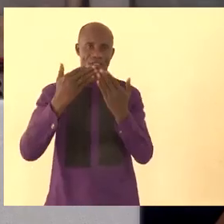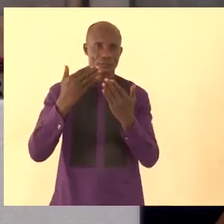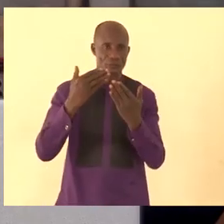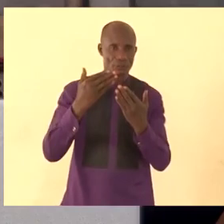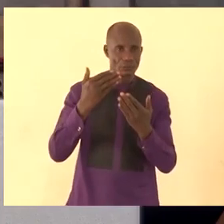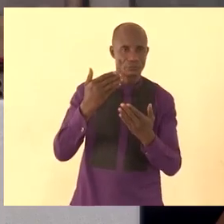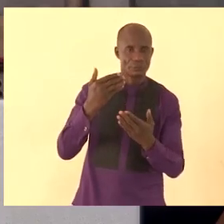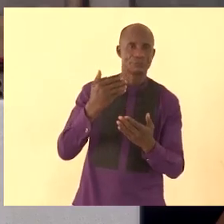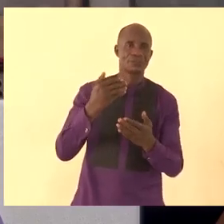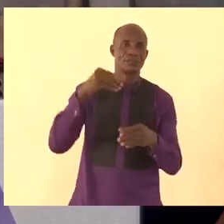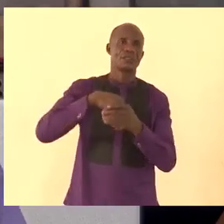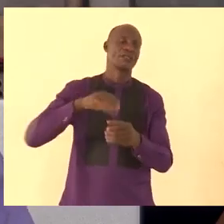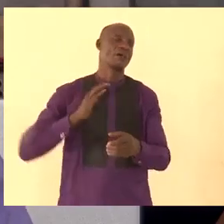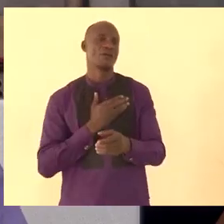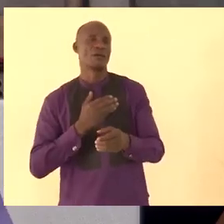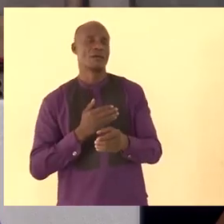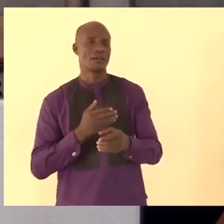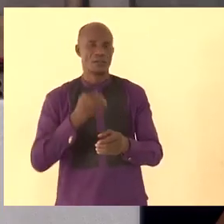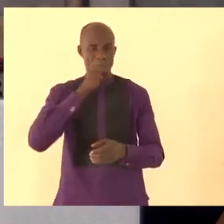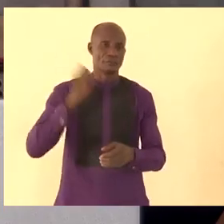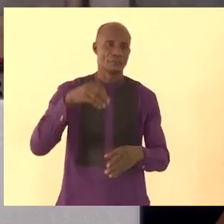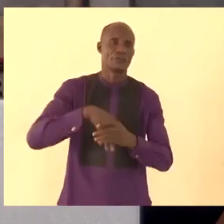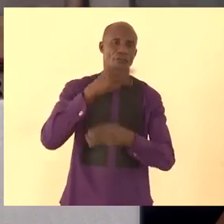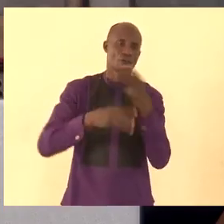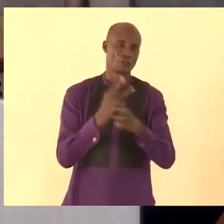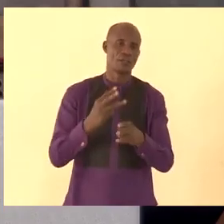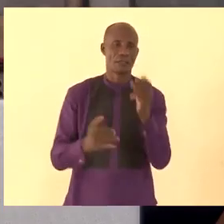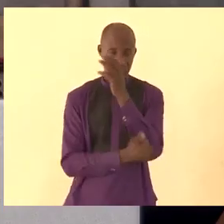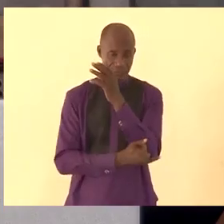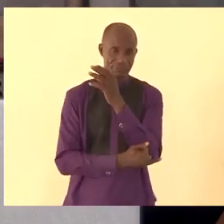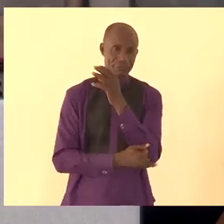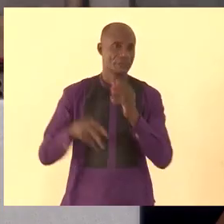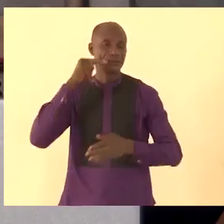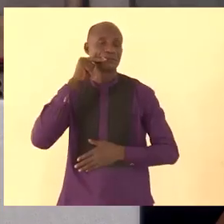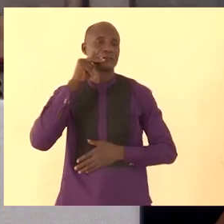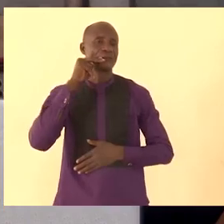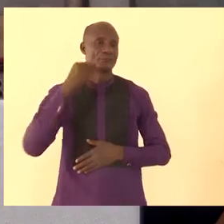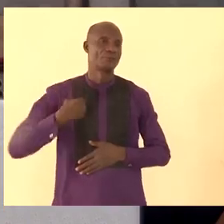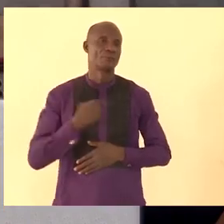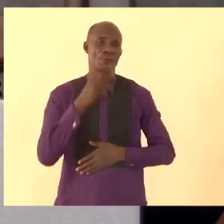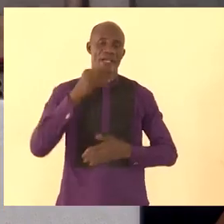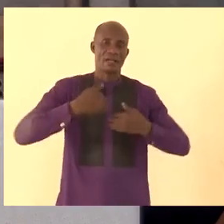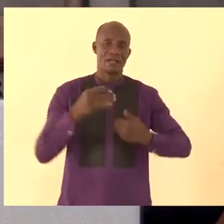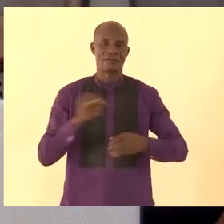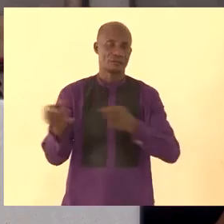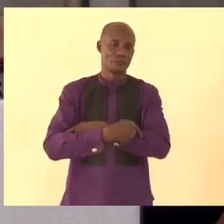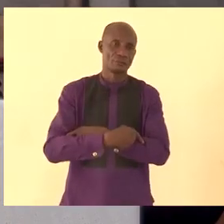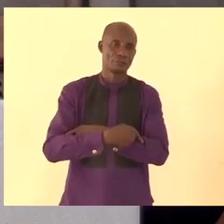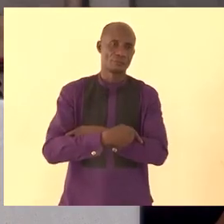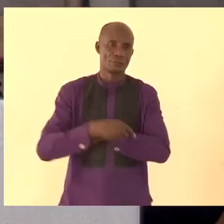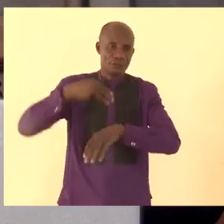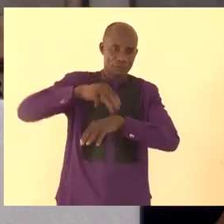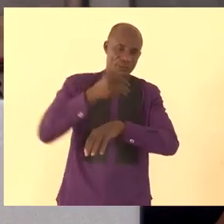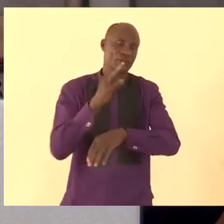Thank you that in spite of our dire circumstances in the world and in our country, Nigeria, we are having today